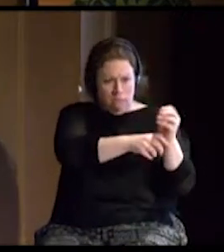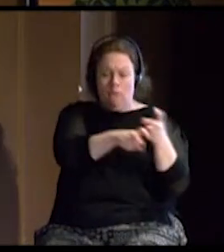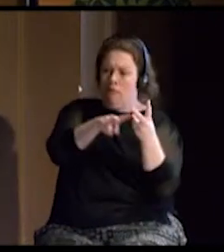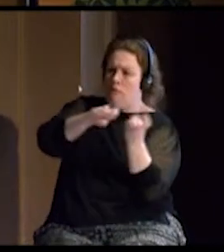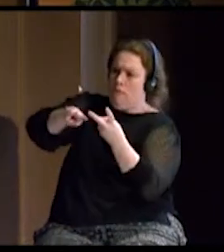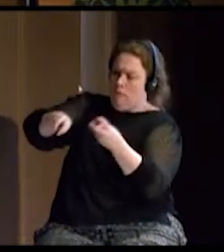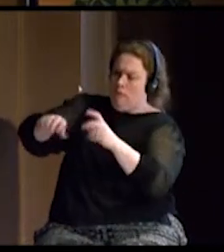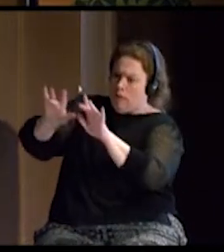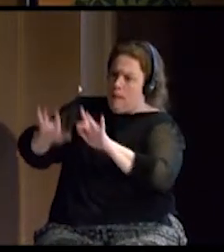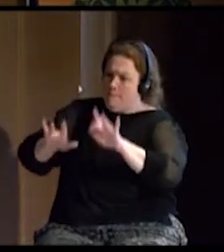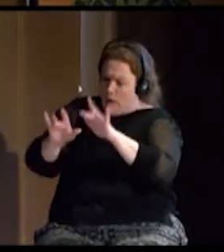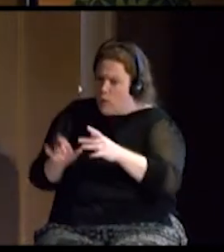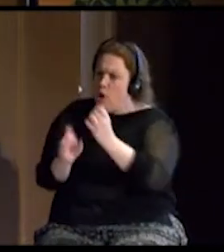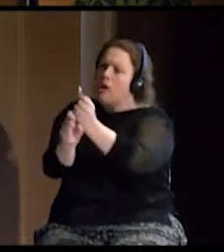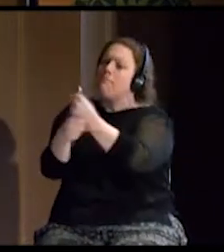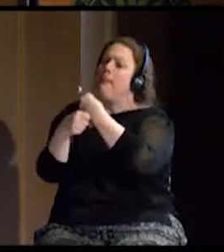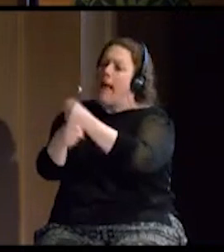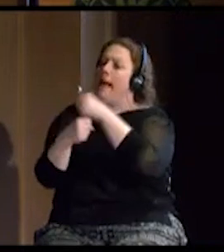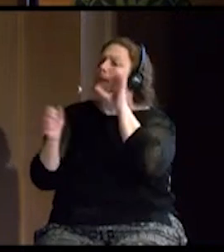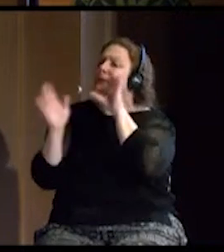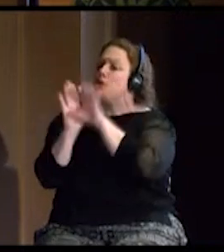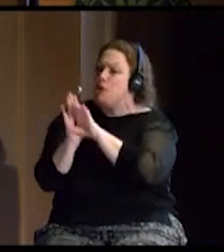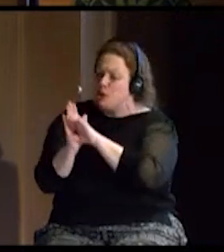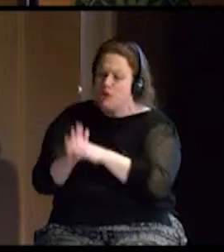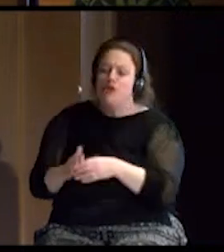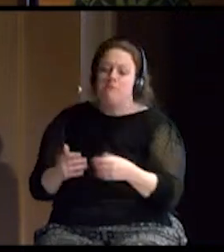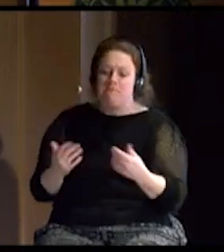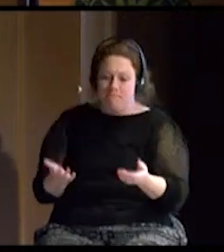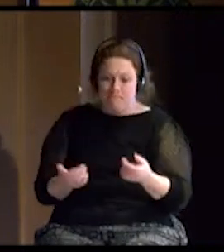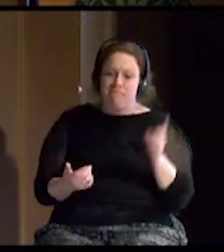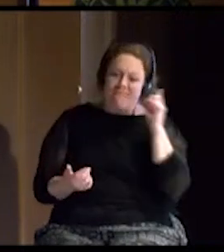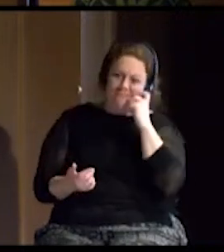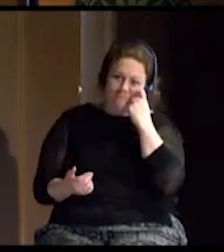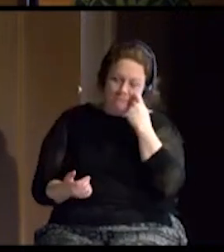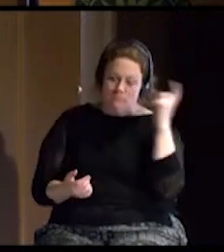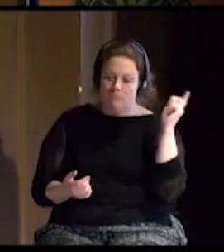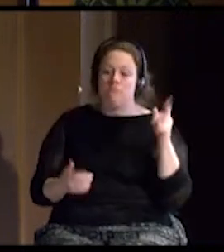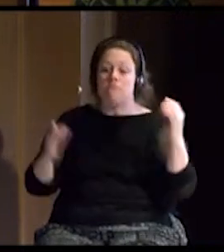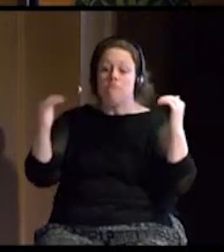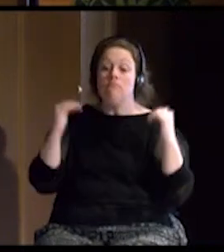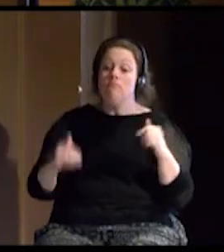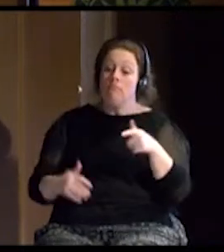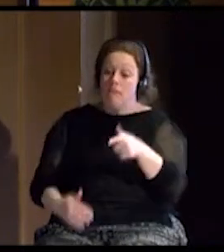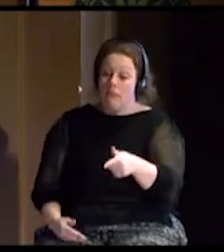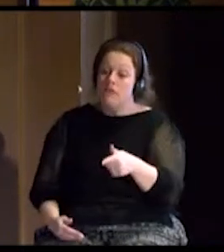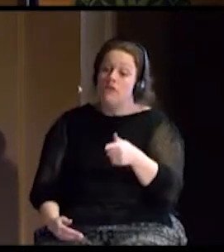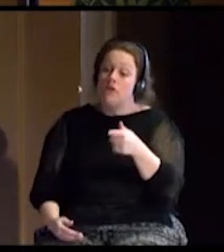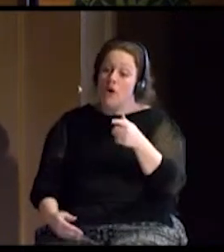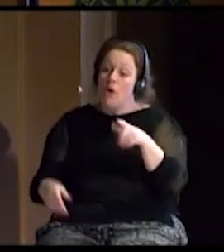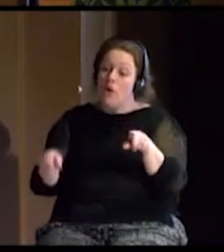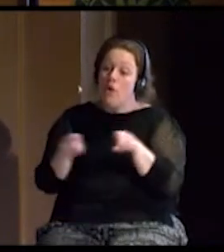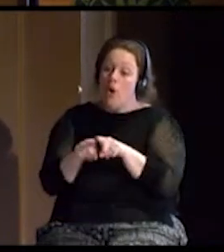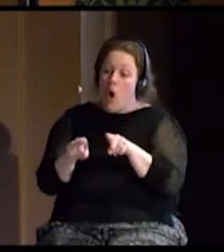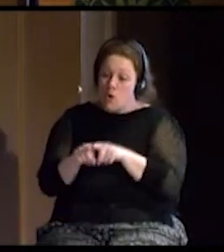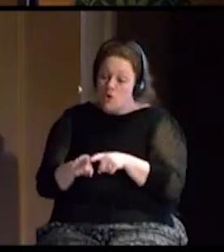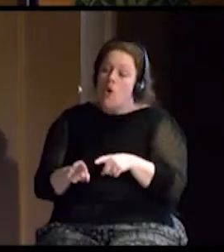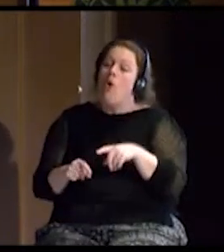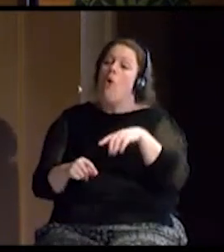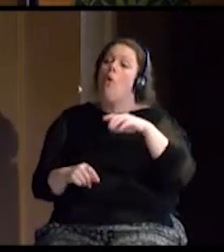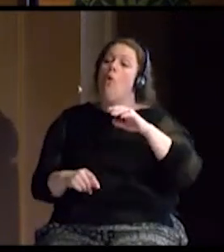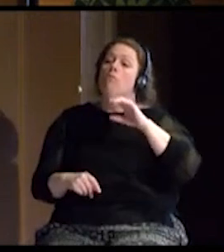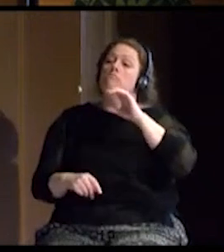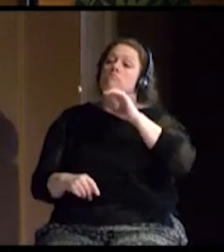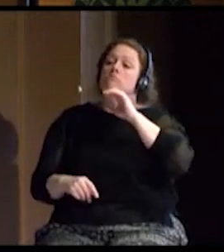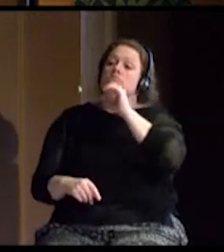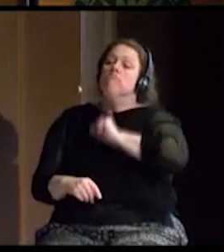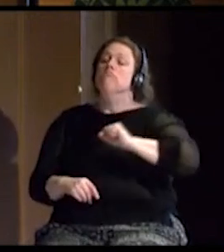So this figure here shows the kind of osteometric methods that are predominant in archaeological studies of dogs in the